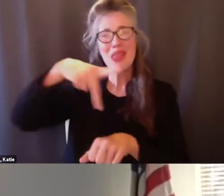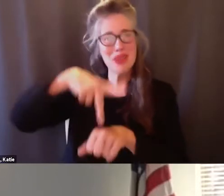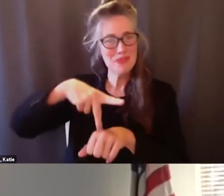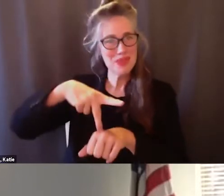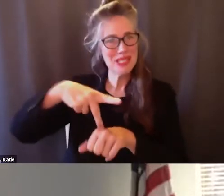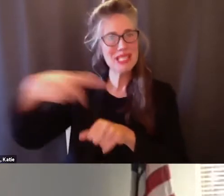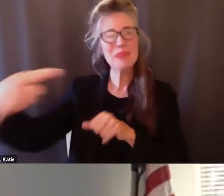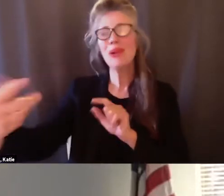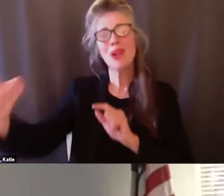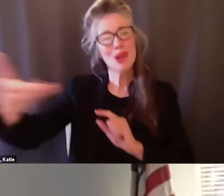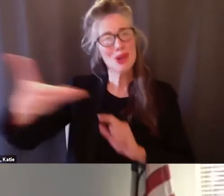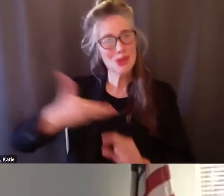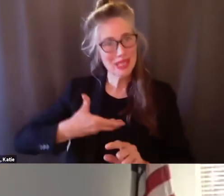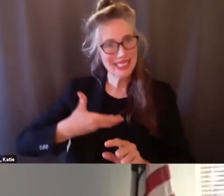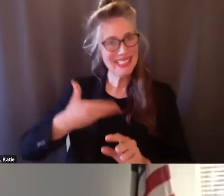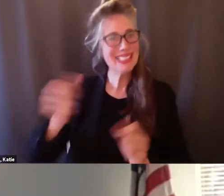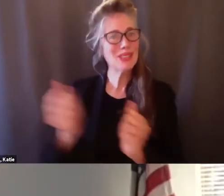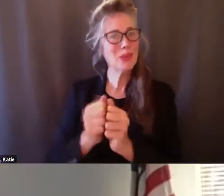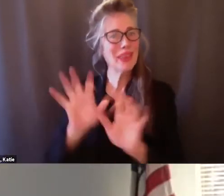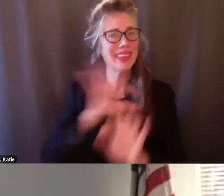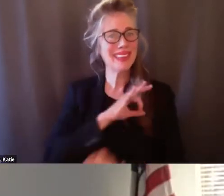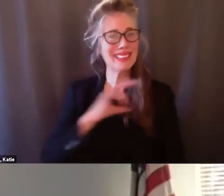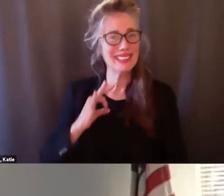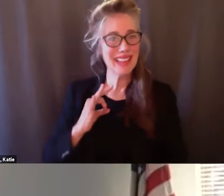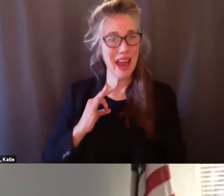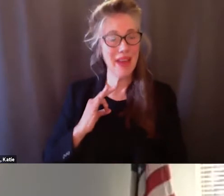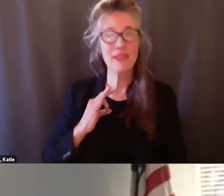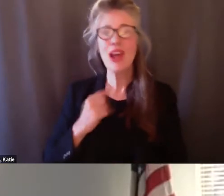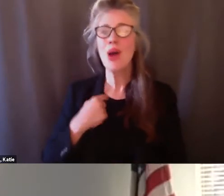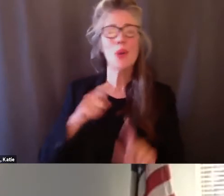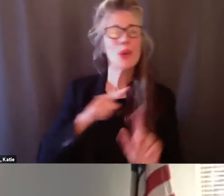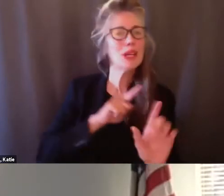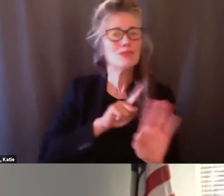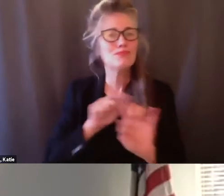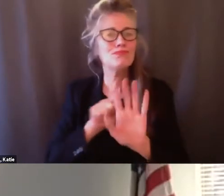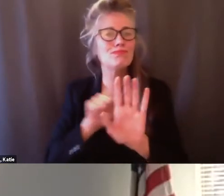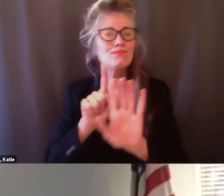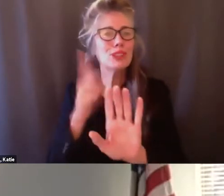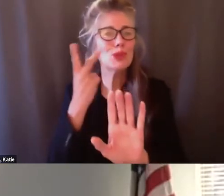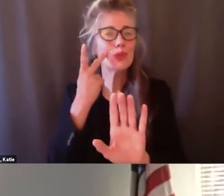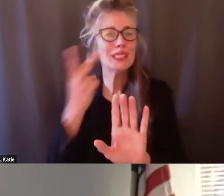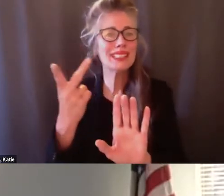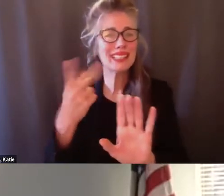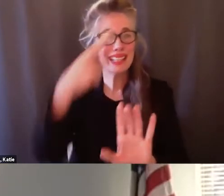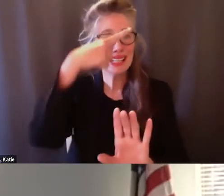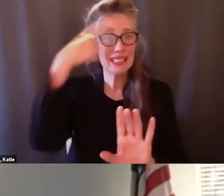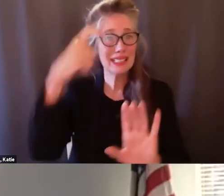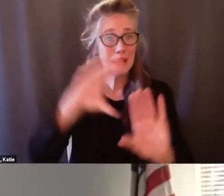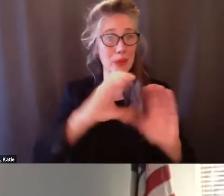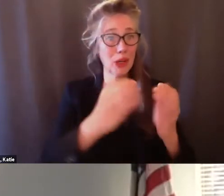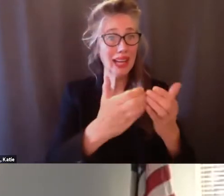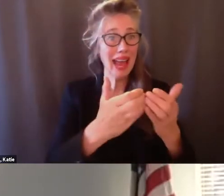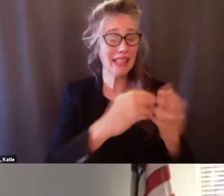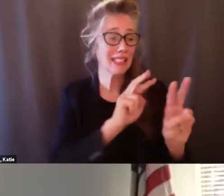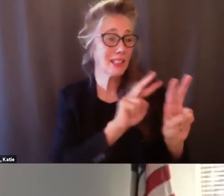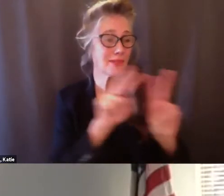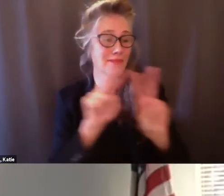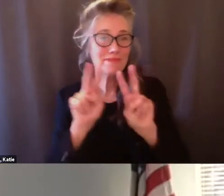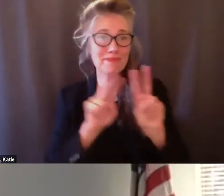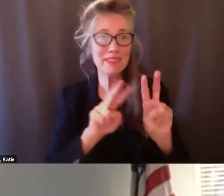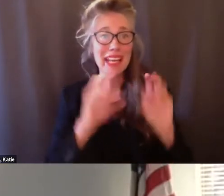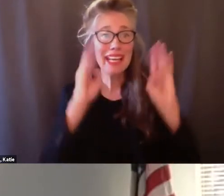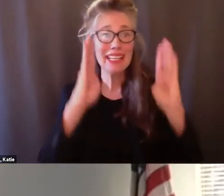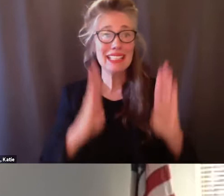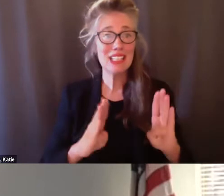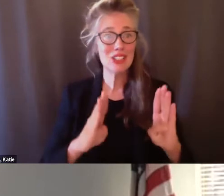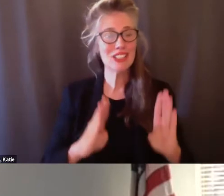staff, Clancy Chiu, who took us around to tour the summer classes. The teachers were wearing their